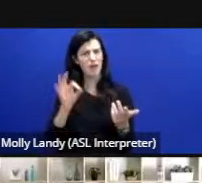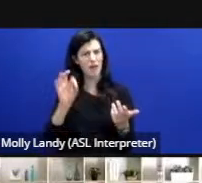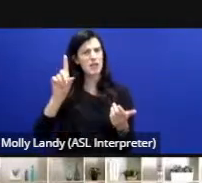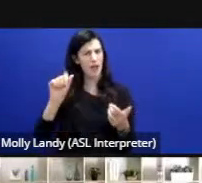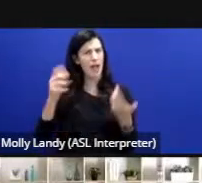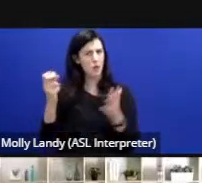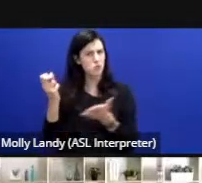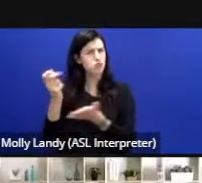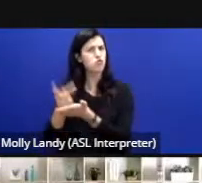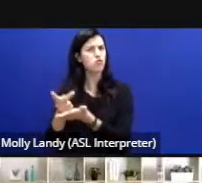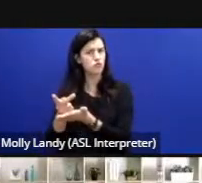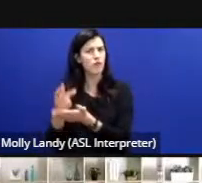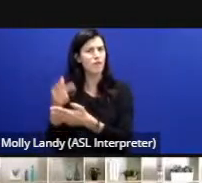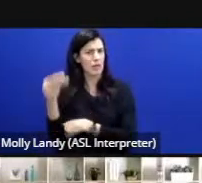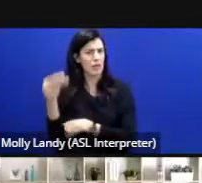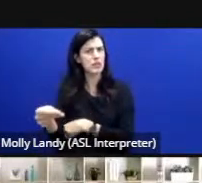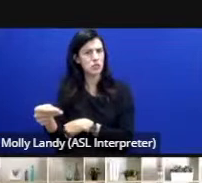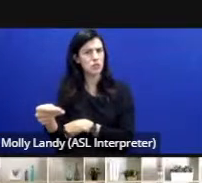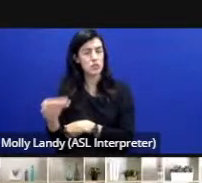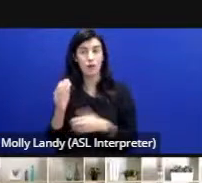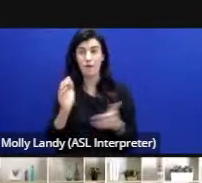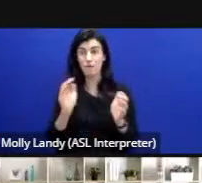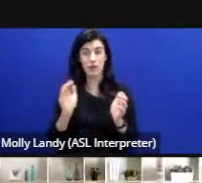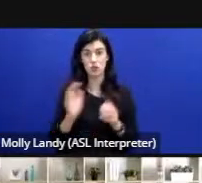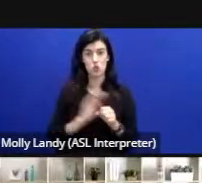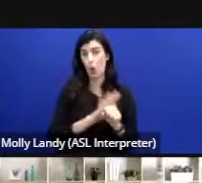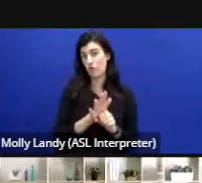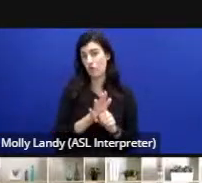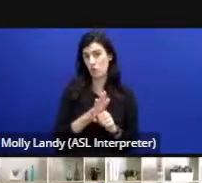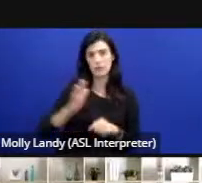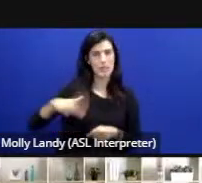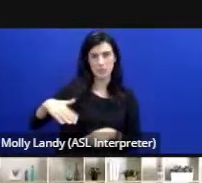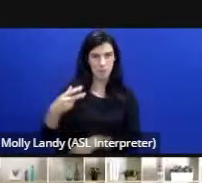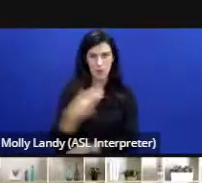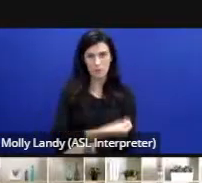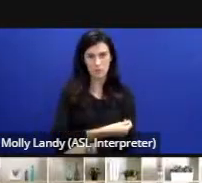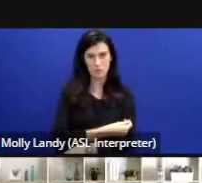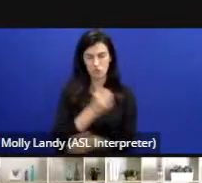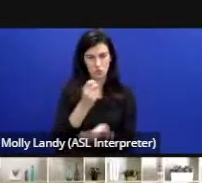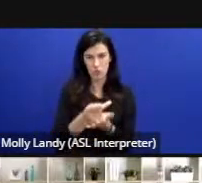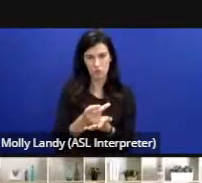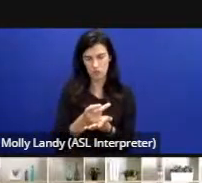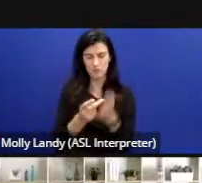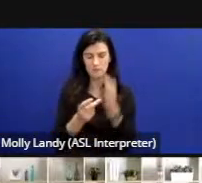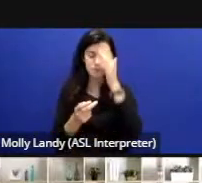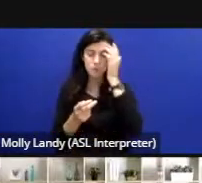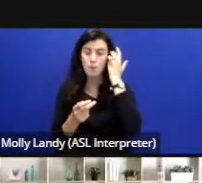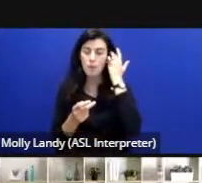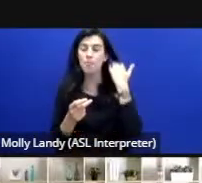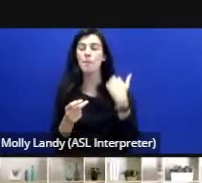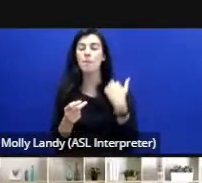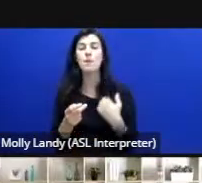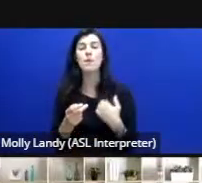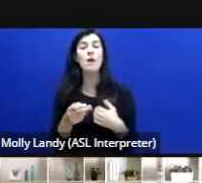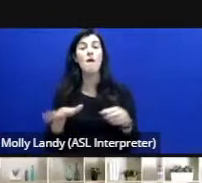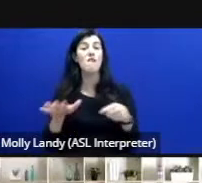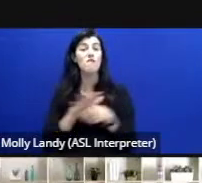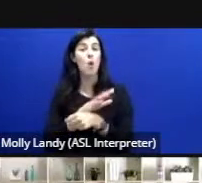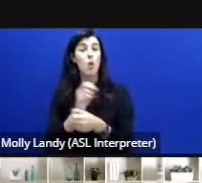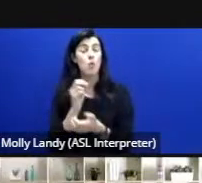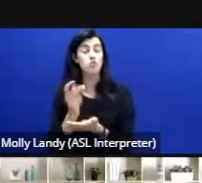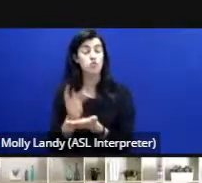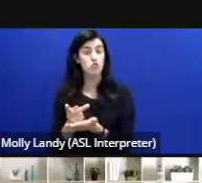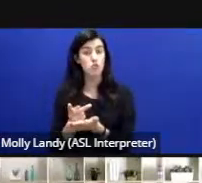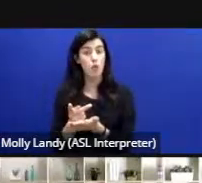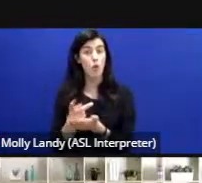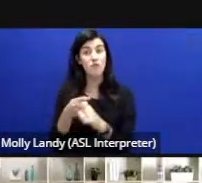out, versus this one, which has not been. Somebody mentioned along the lines of the approval, full approval, that the New York Times